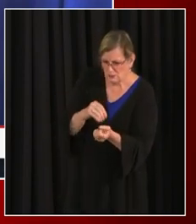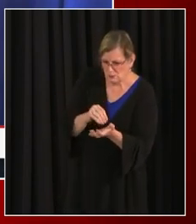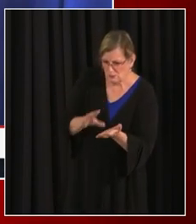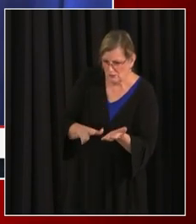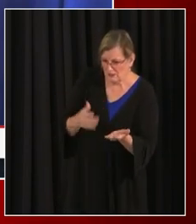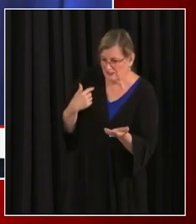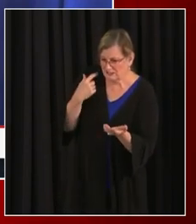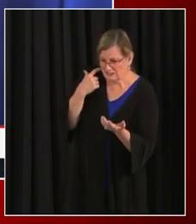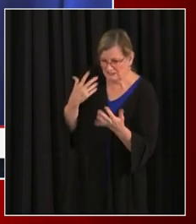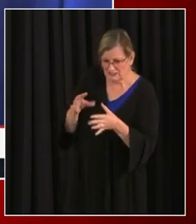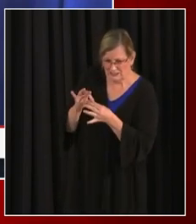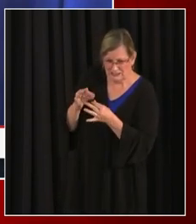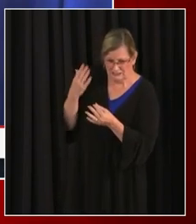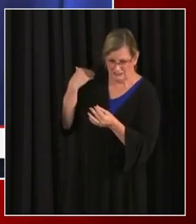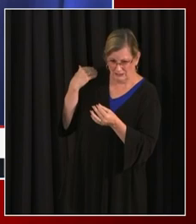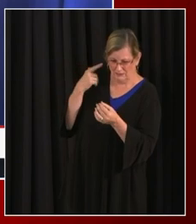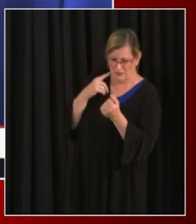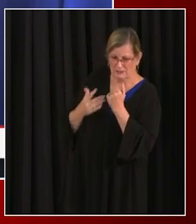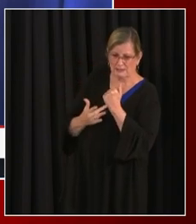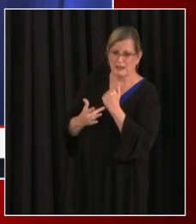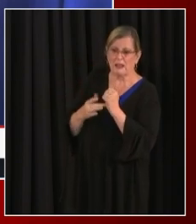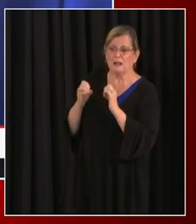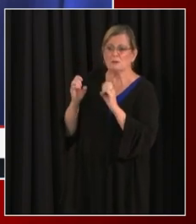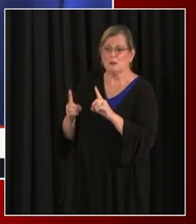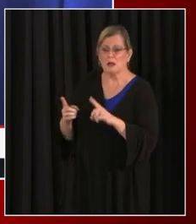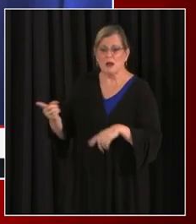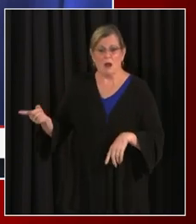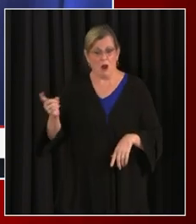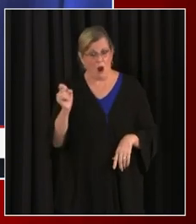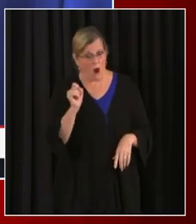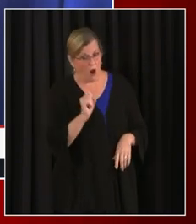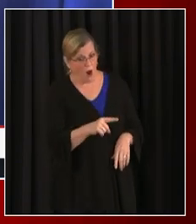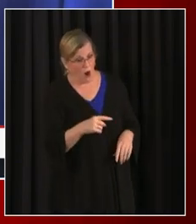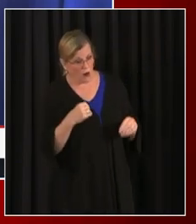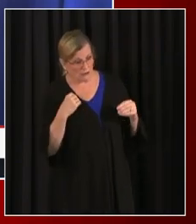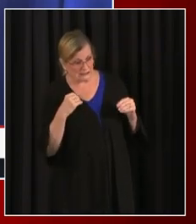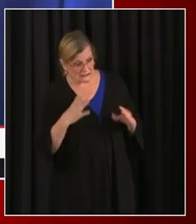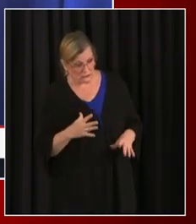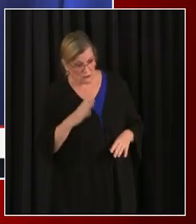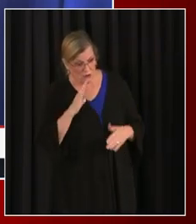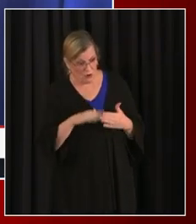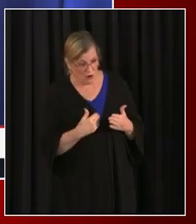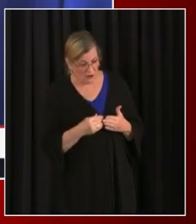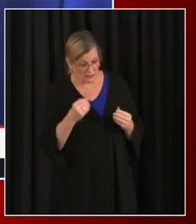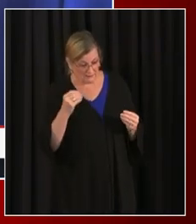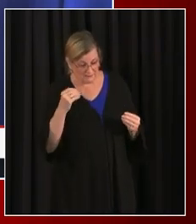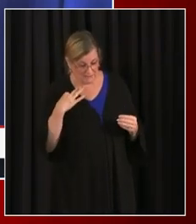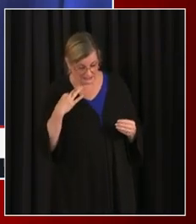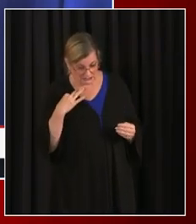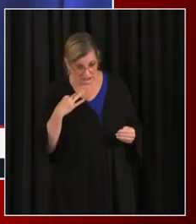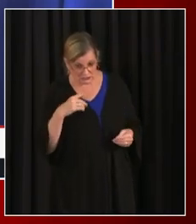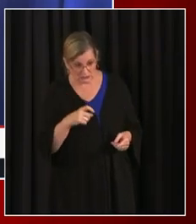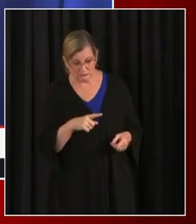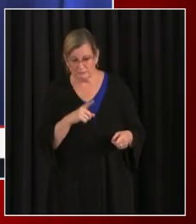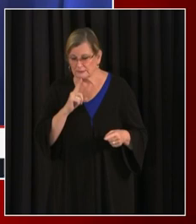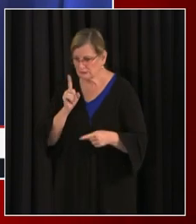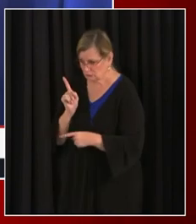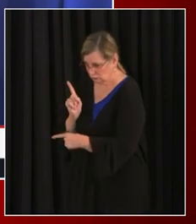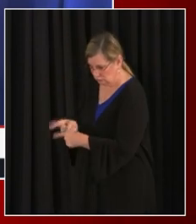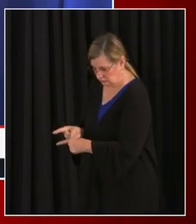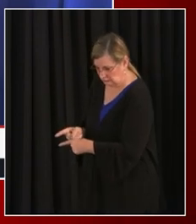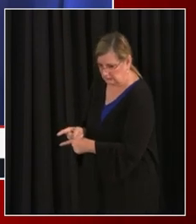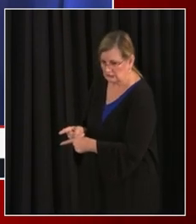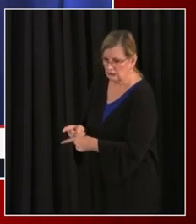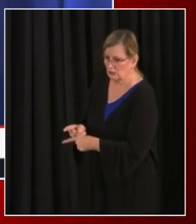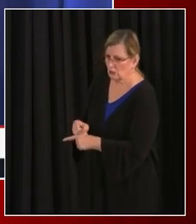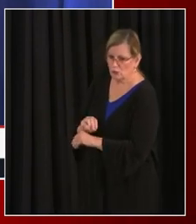earlier, career and technical education. And all the teachers are volunteers, is that what you also? That is correct. So no one should complain that they didn't want to go